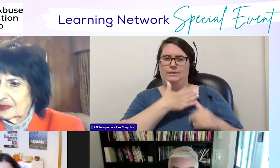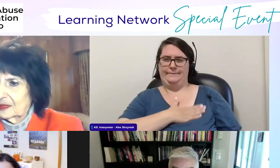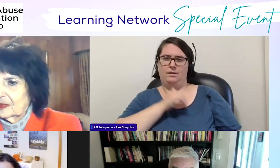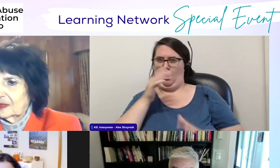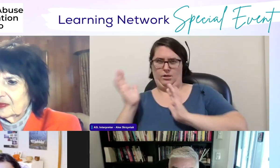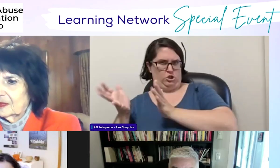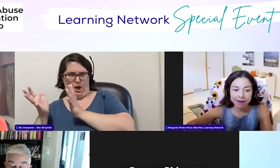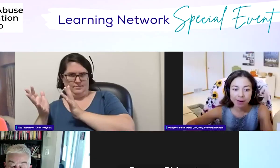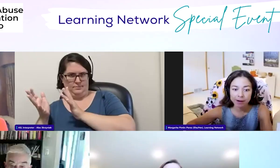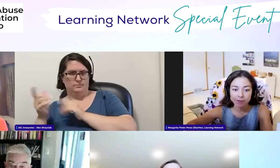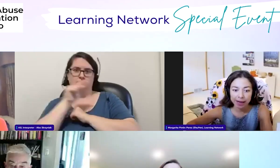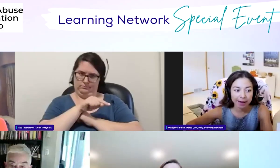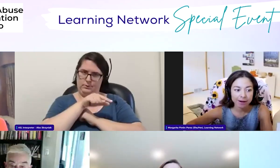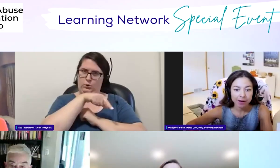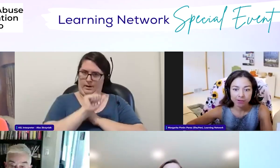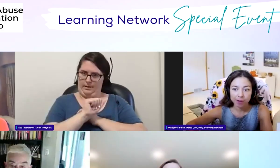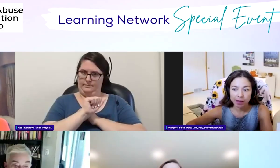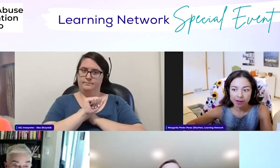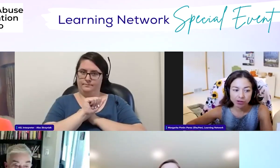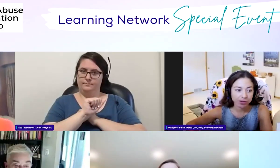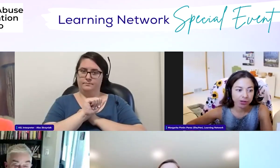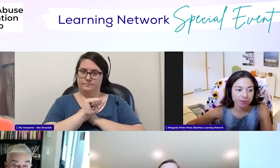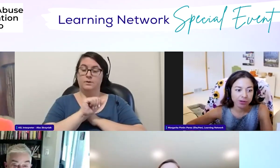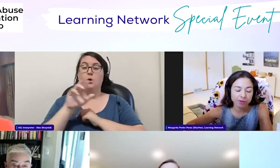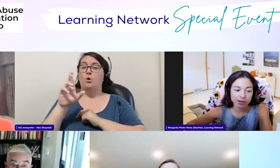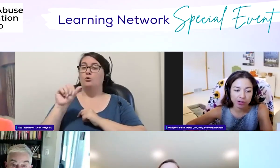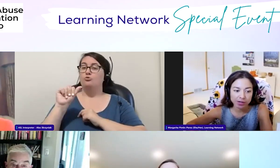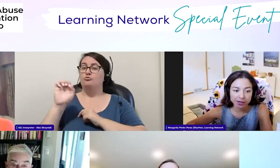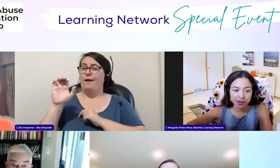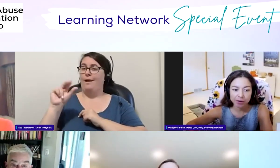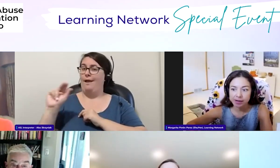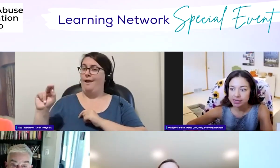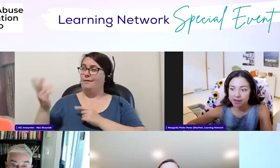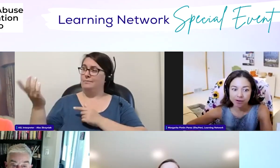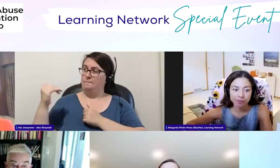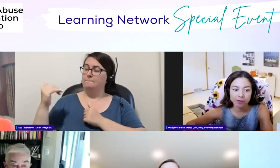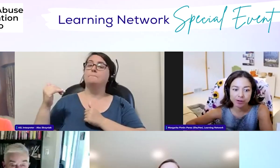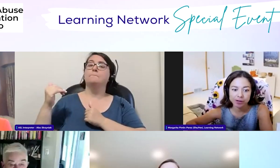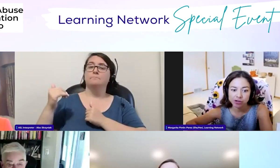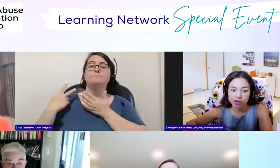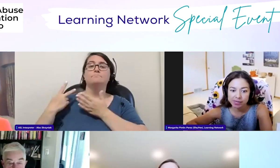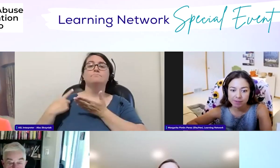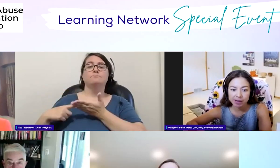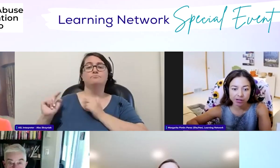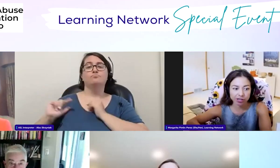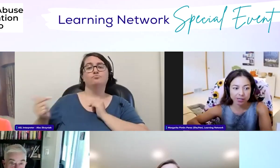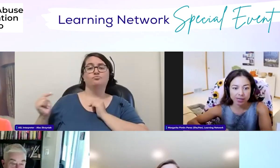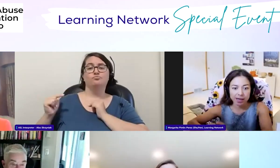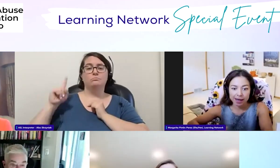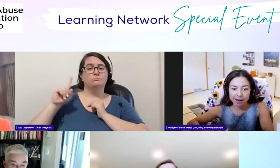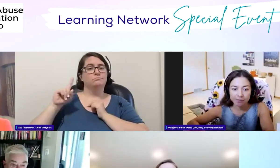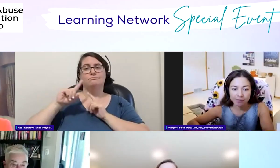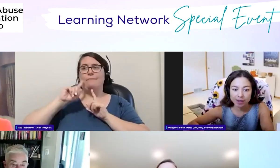I'll be now joined again by Rayanne from Elder Abuse Prevention Ontario. And together we will address as many